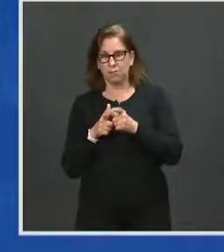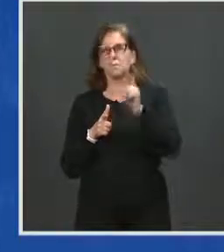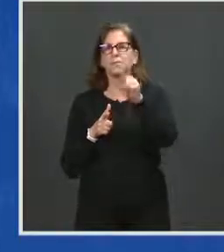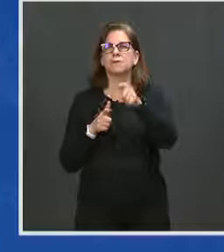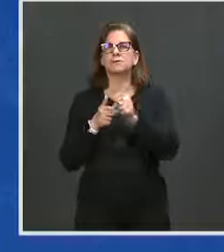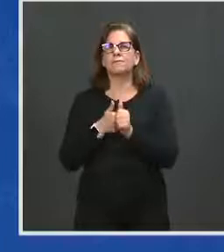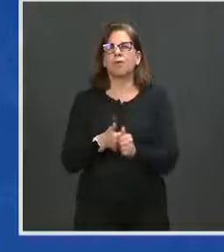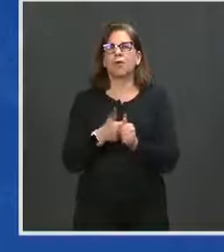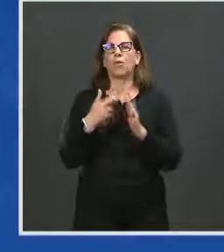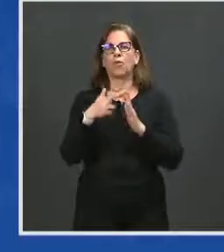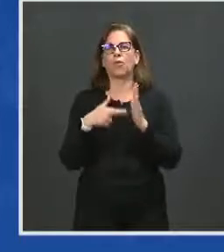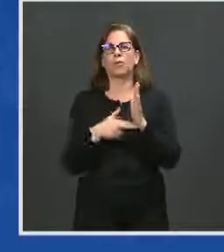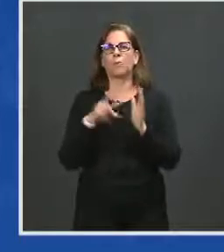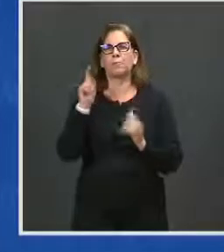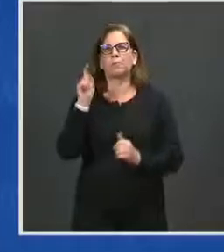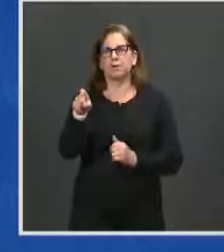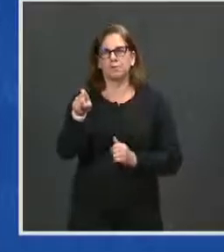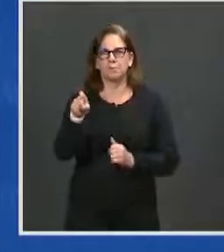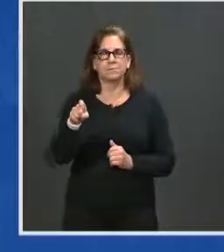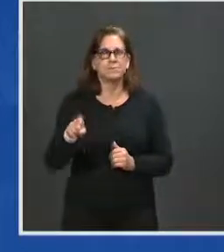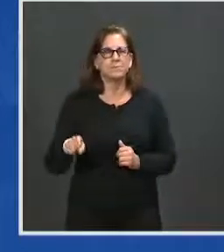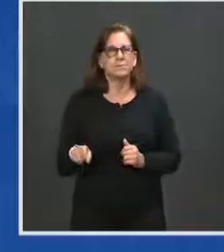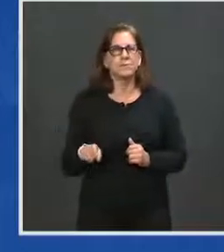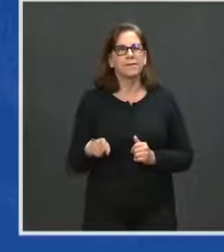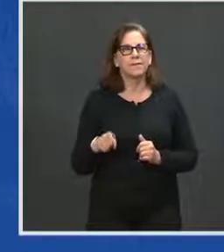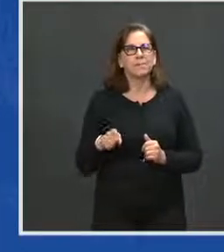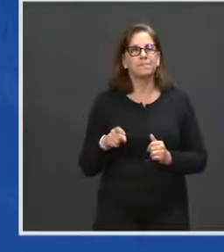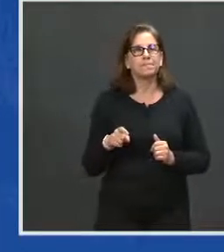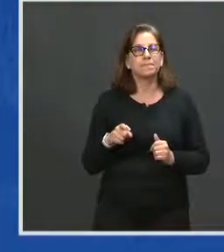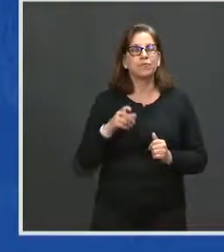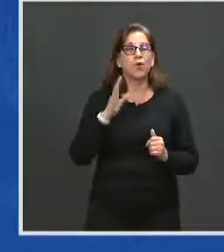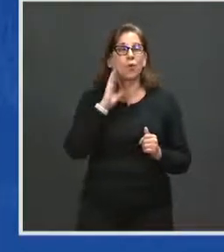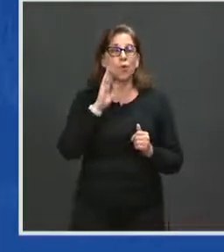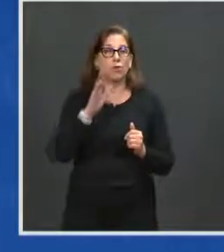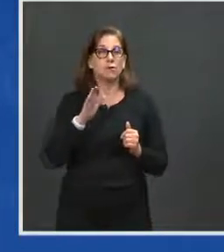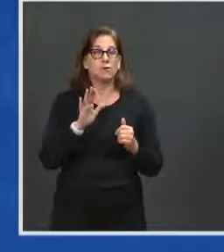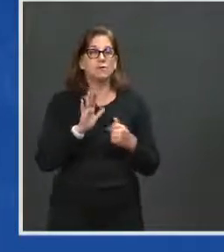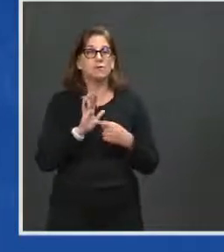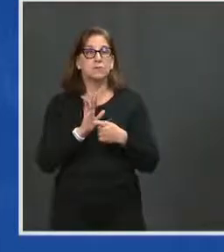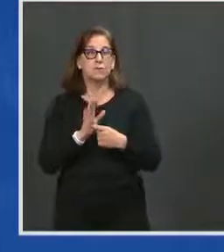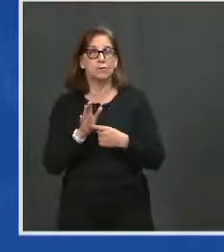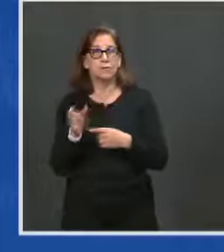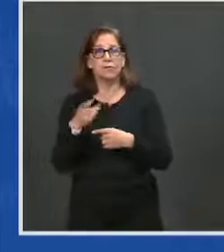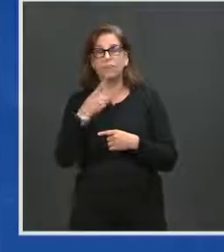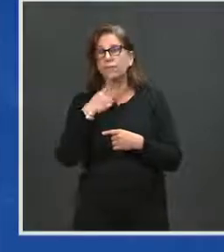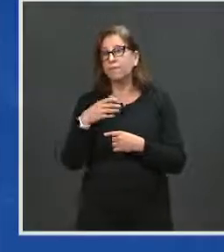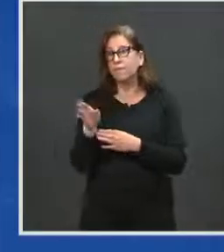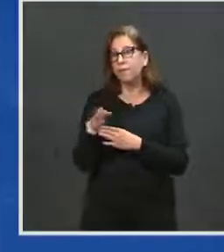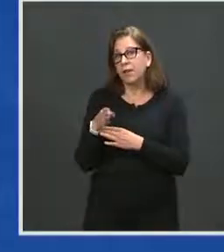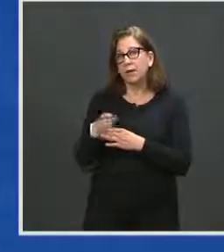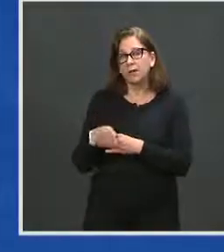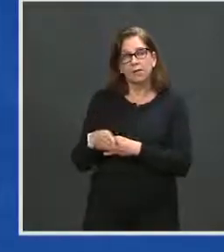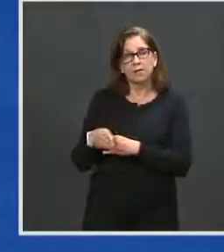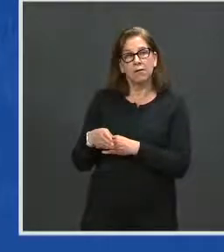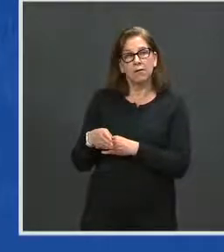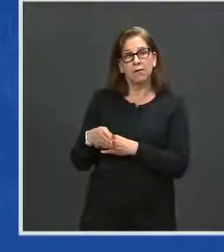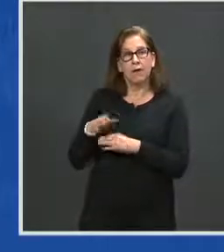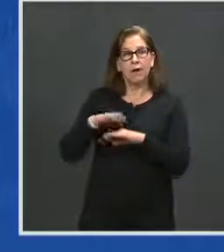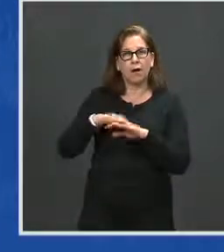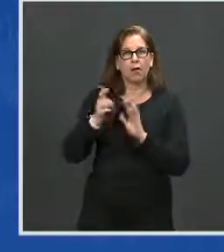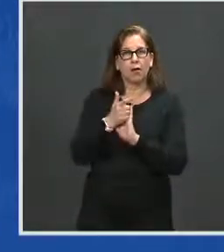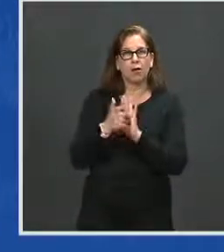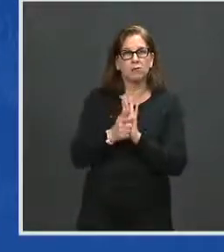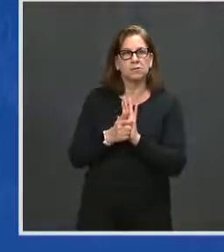Fourth, we will publish model red flag legislation for states. Red flag laws, as